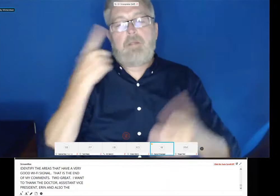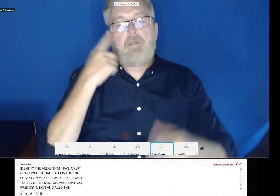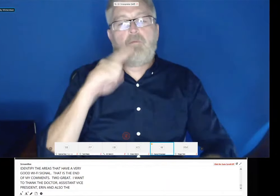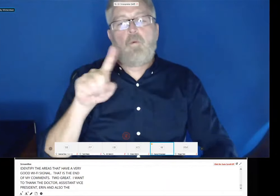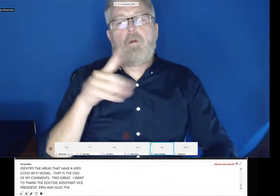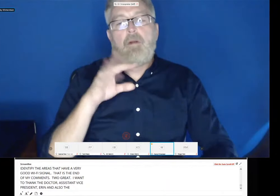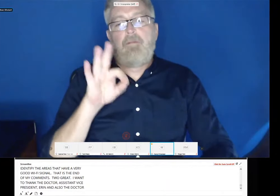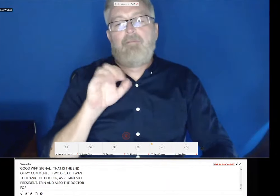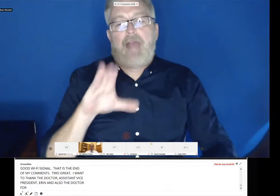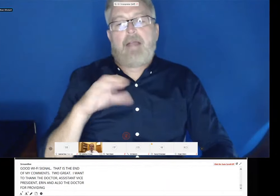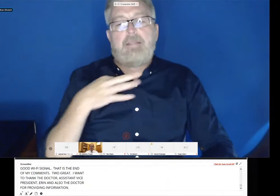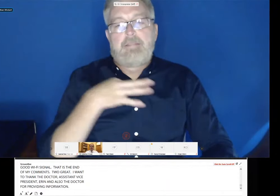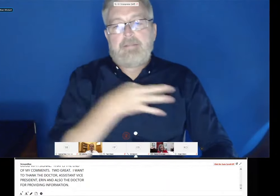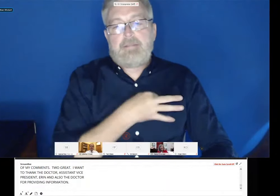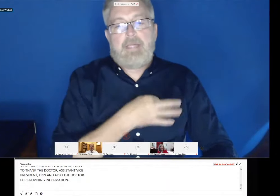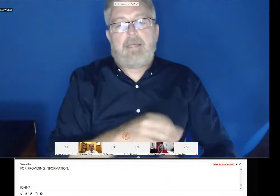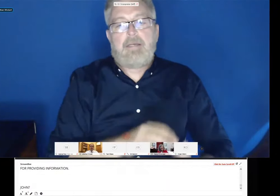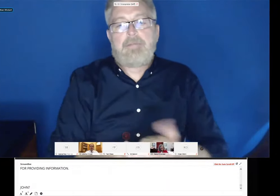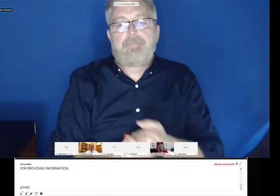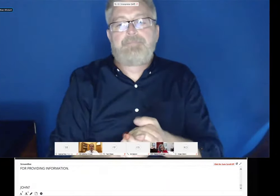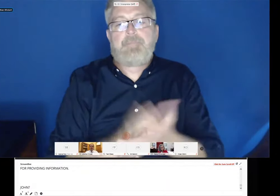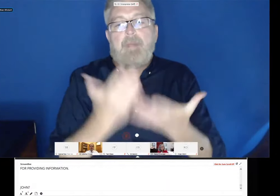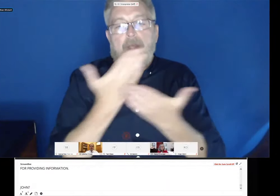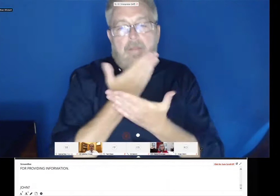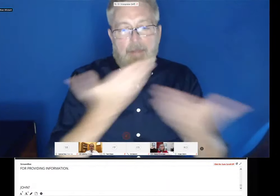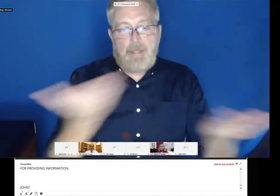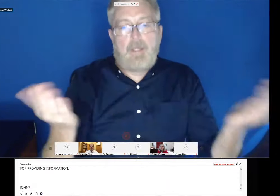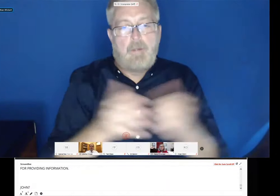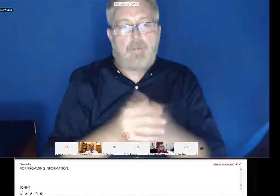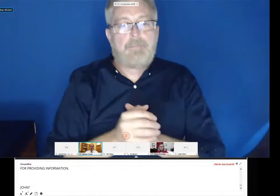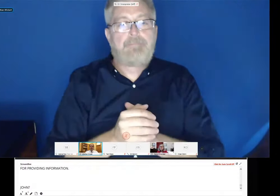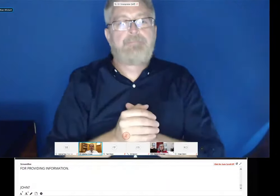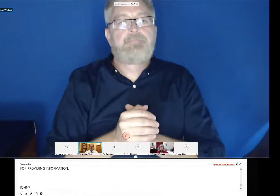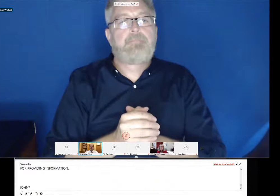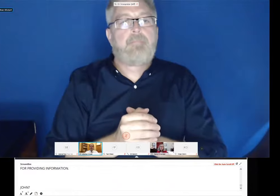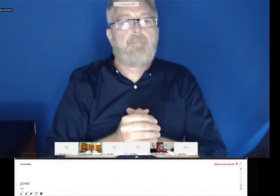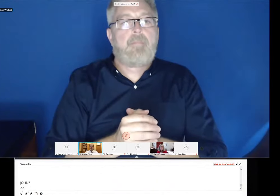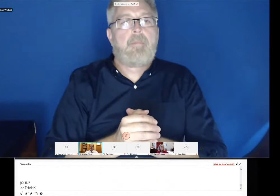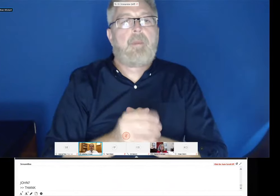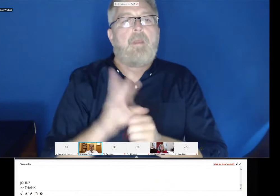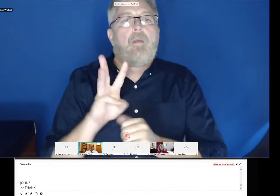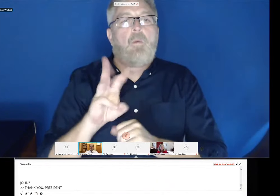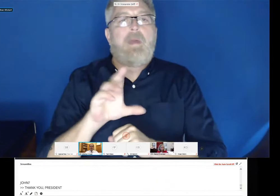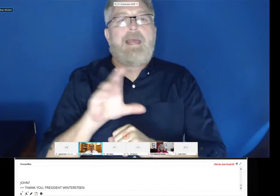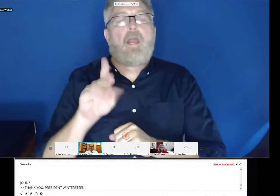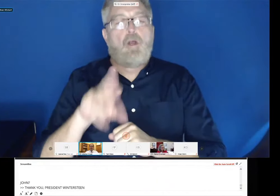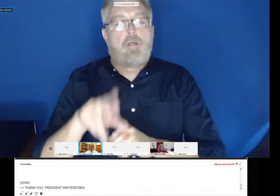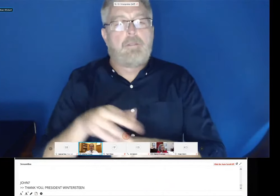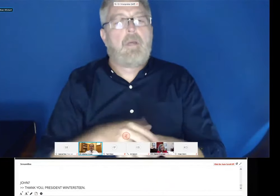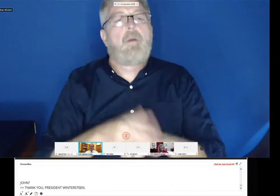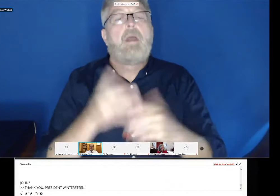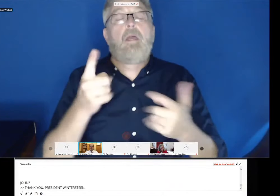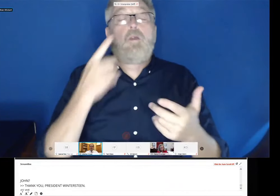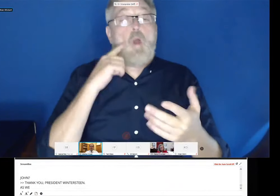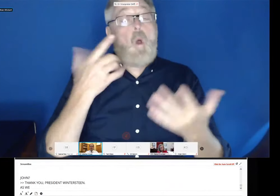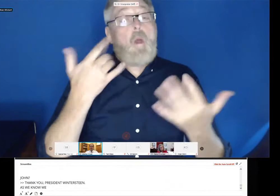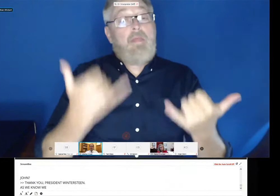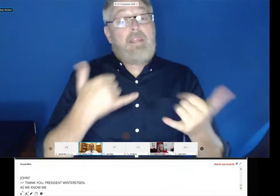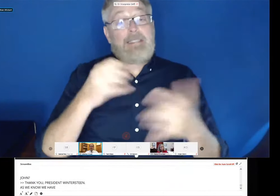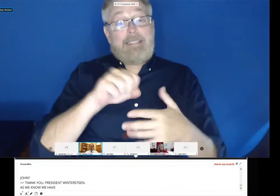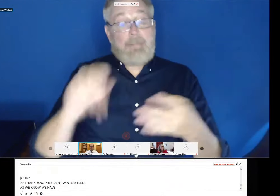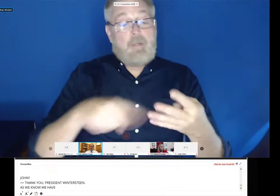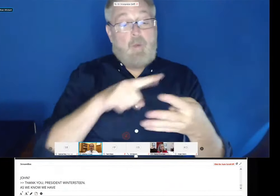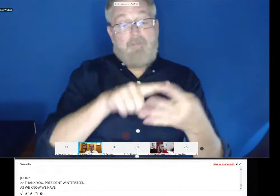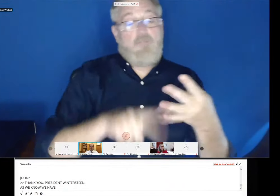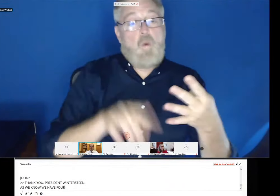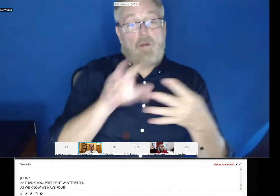John? Thank you, President Winterstein. Well, as we know, we have 4 different delivery modes for courses this semester: